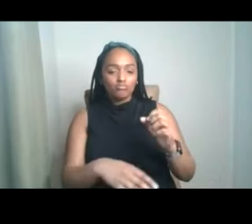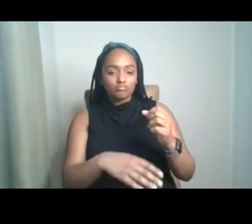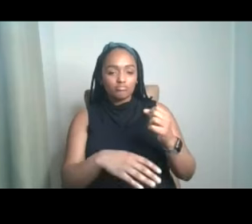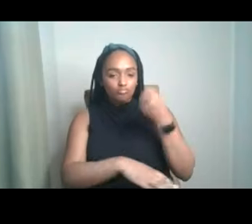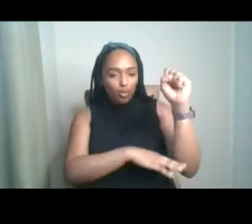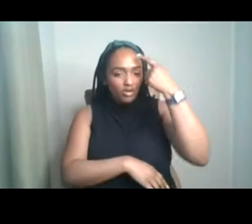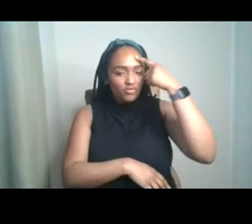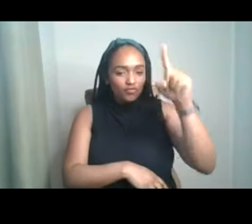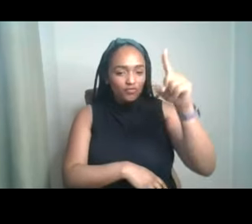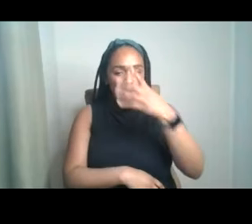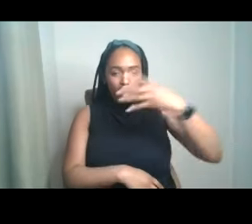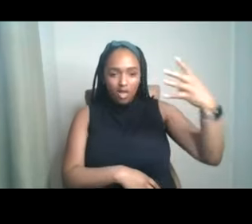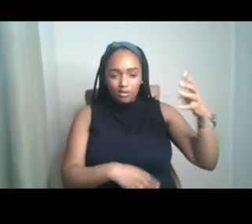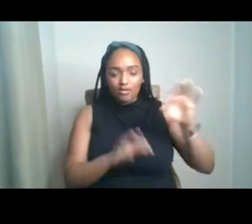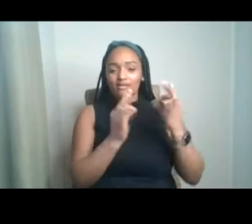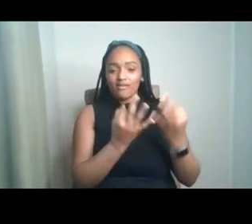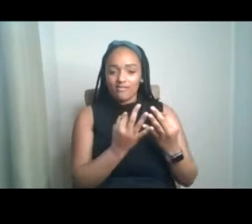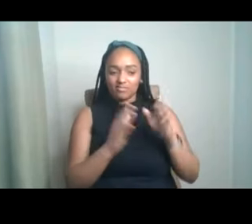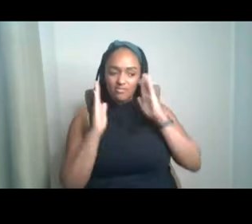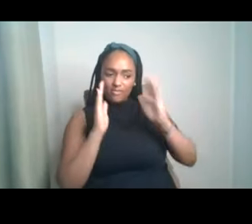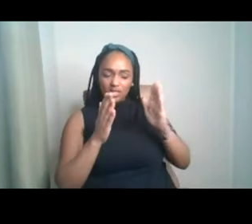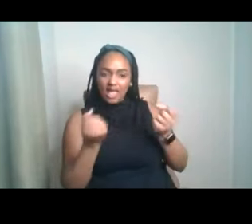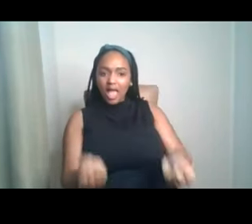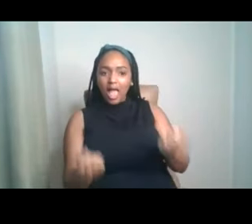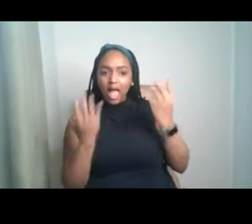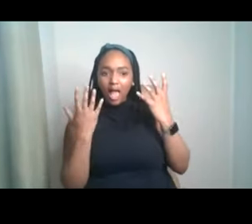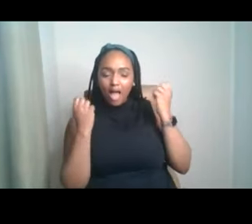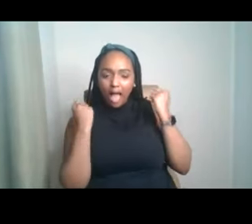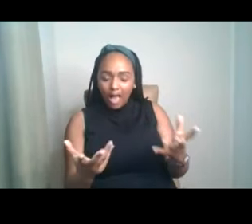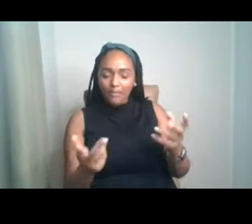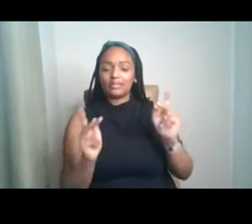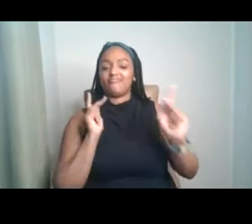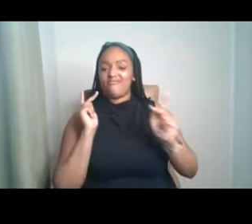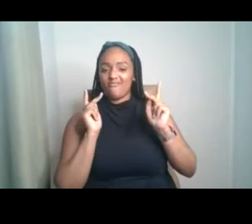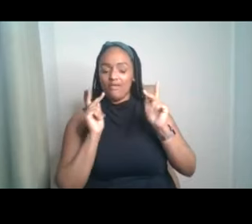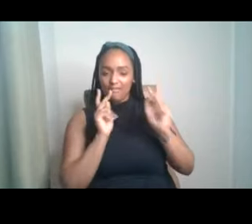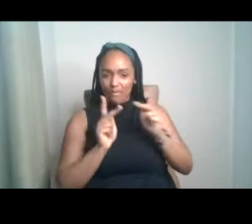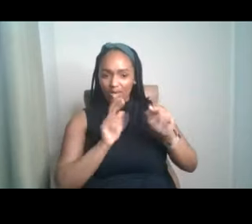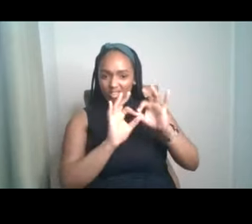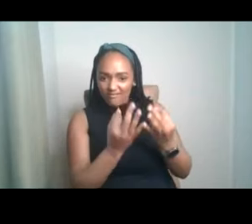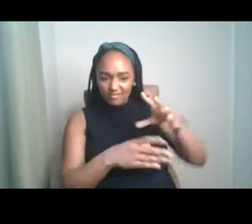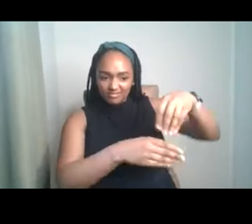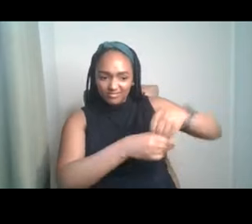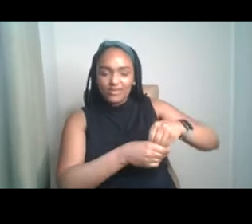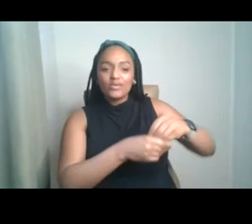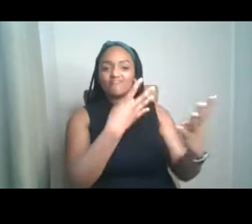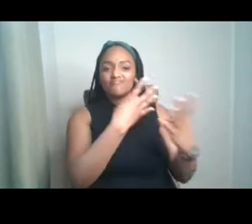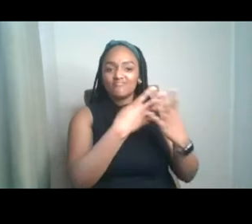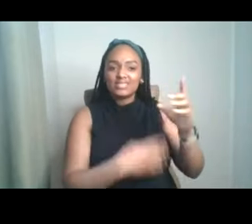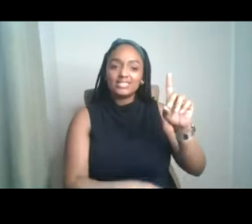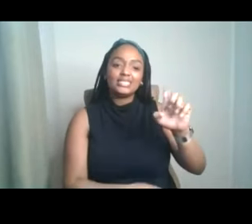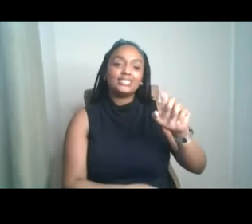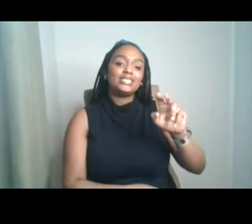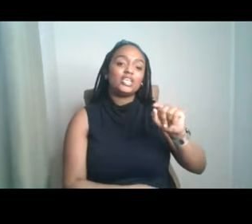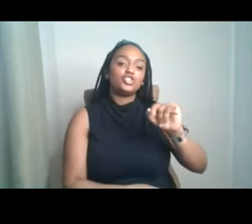held in detention centers. So we started the Butterfly Effect. We decided to make one butterfly for each of the 15,000 immigrant